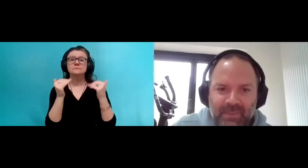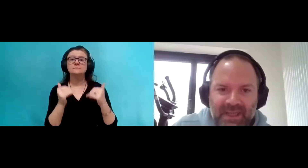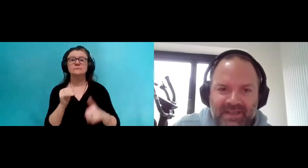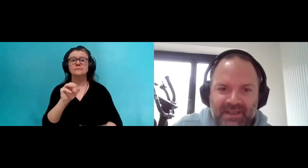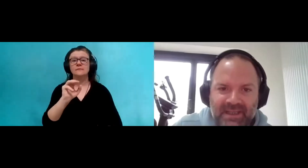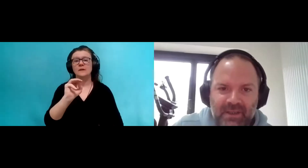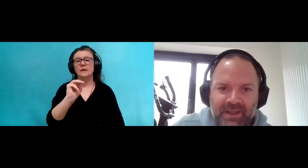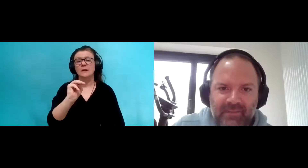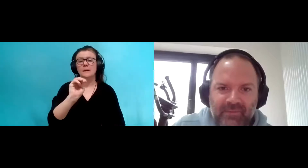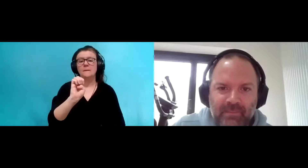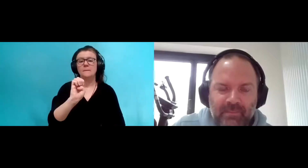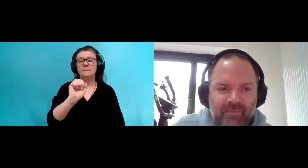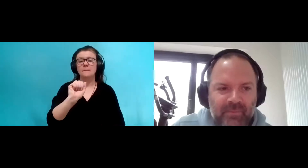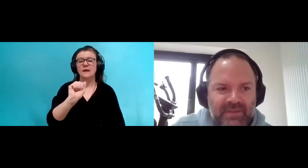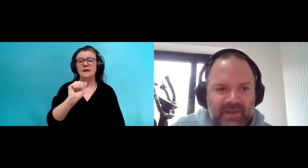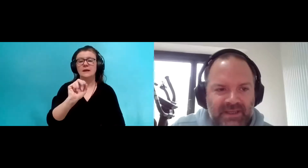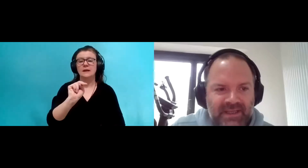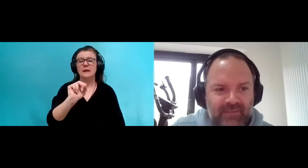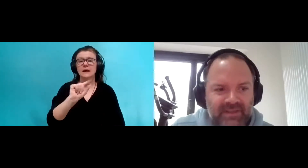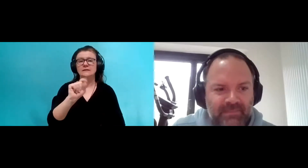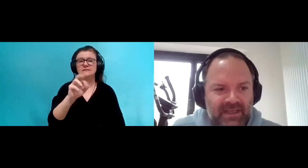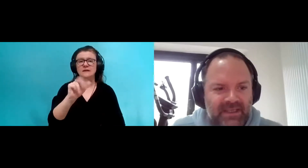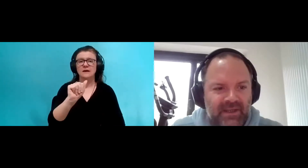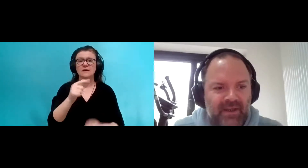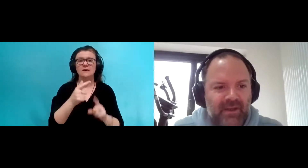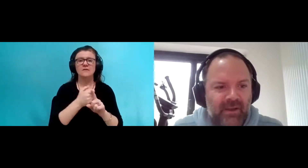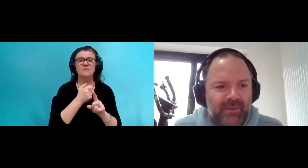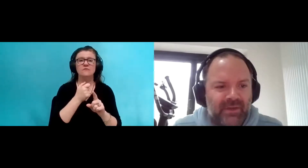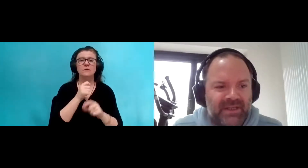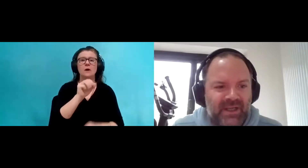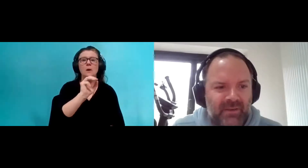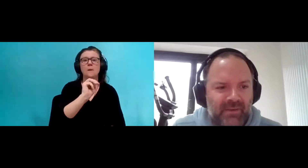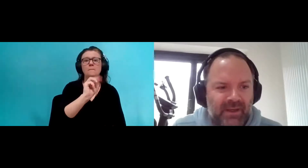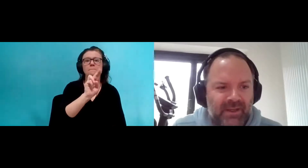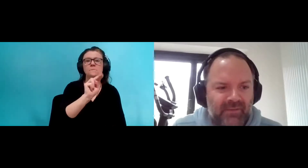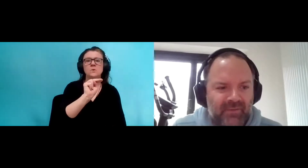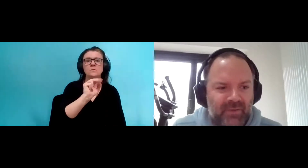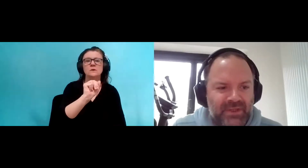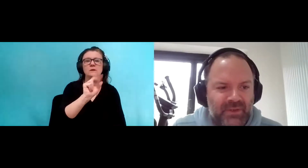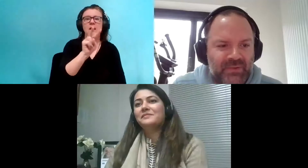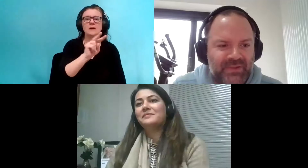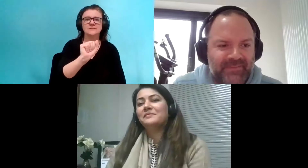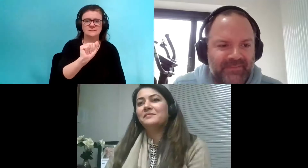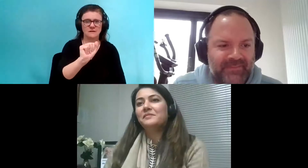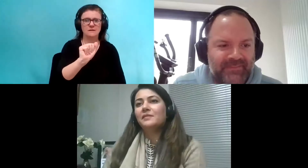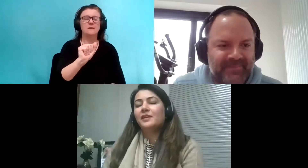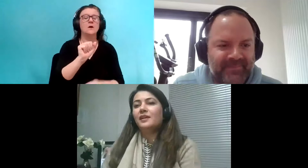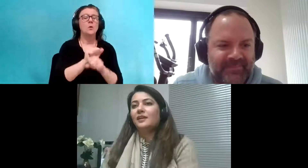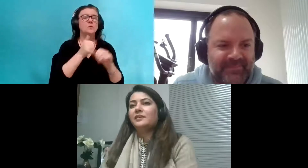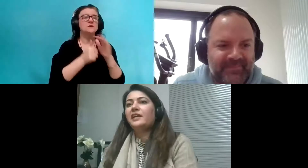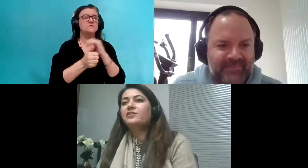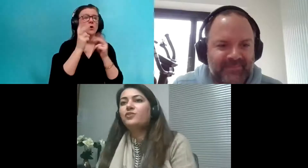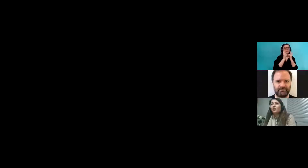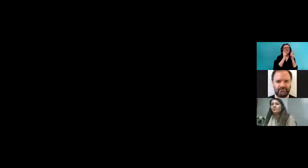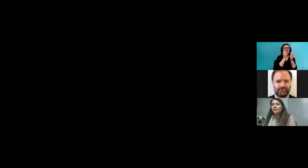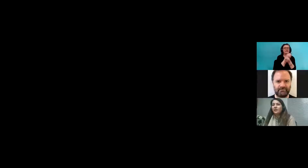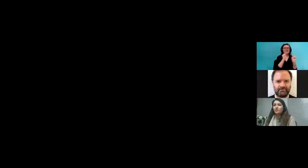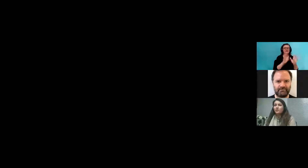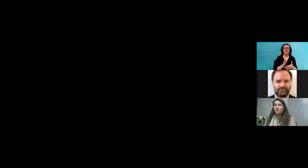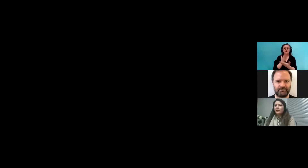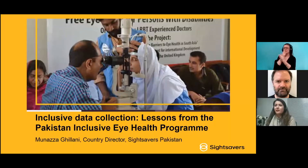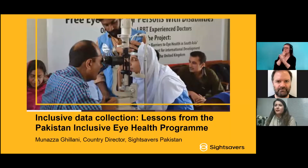next we have Manaza Gilani from Sightsavers. Manaza, I hope you're ready to go, and the floor is yours. Thanks,